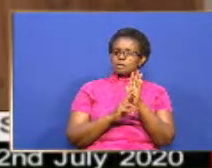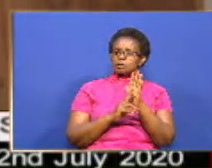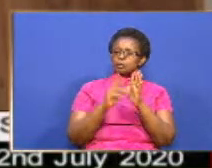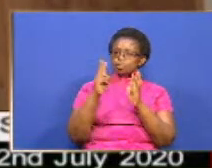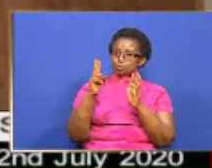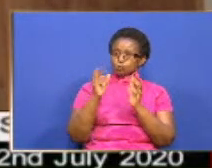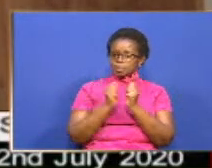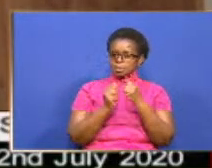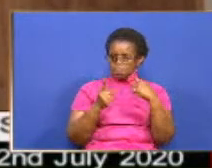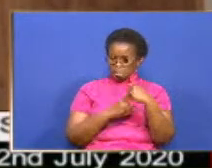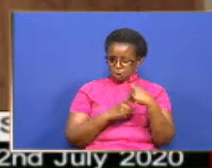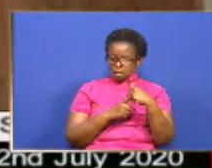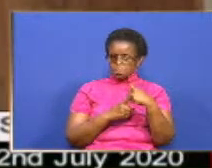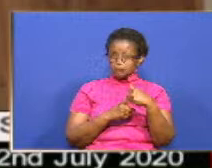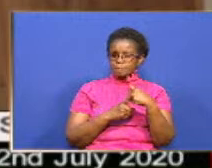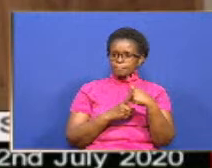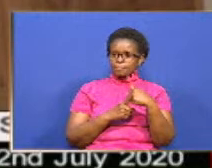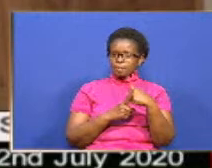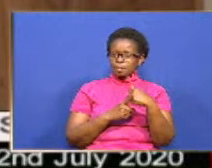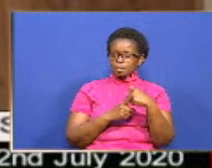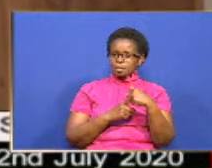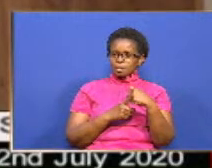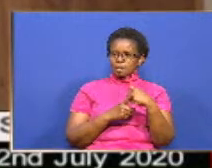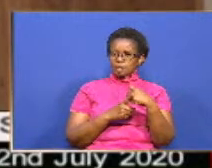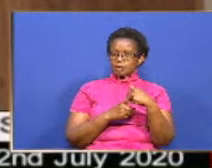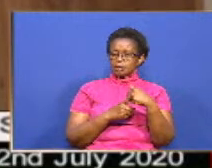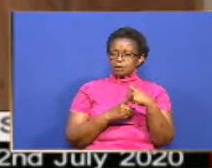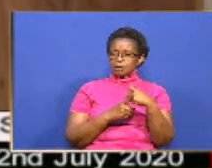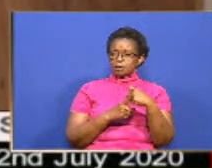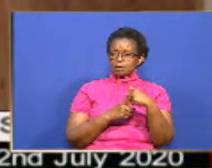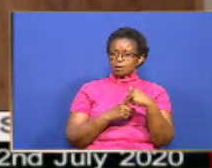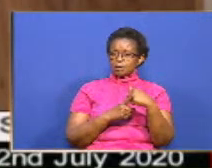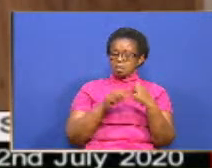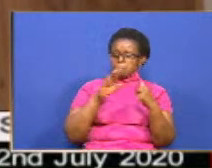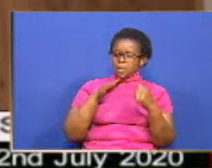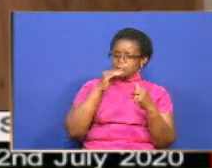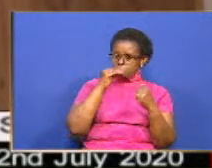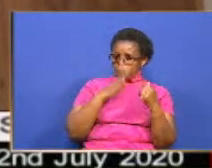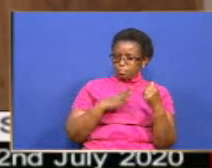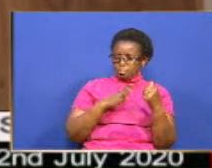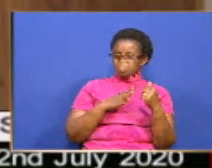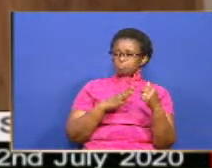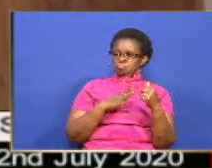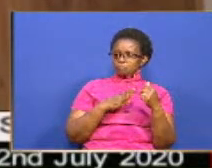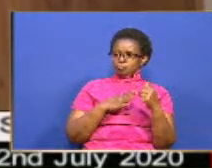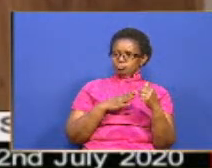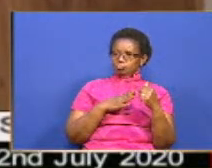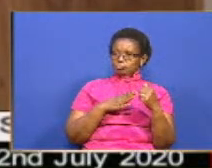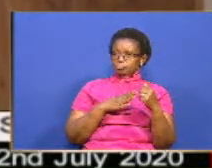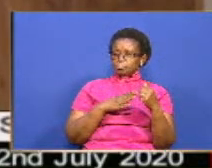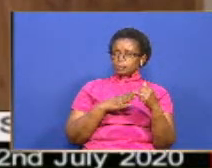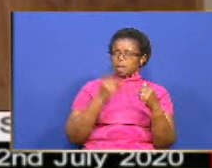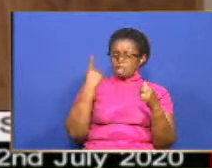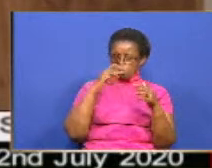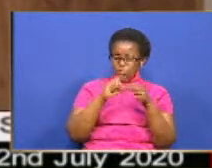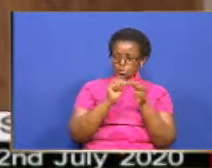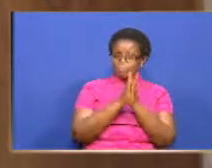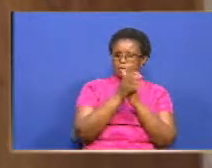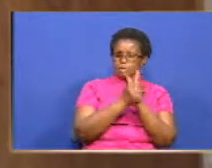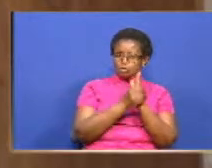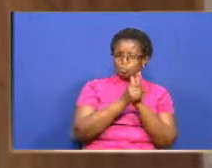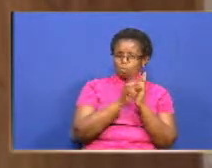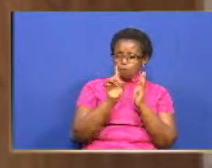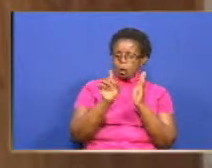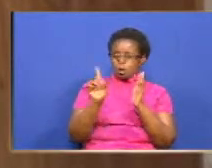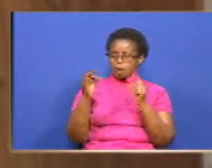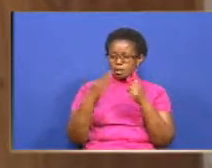216, bracket 5, in bracket C. Madam Speaker, consequently, in accordance to Article 118 of